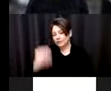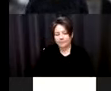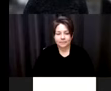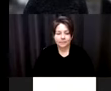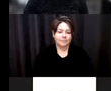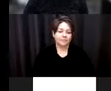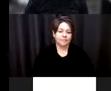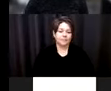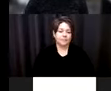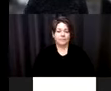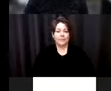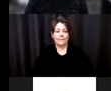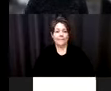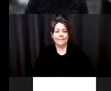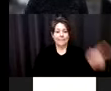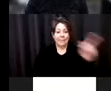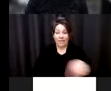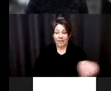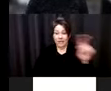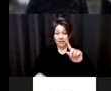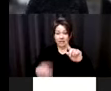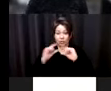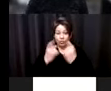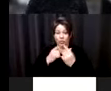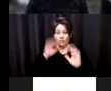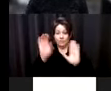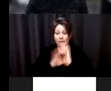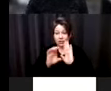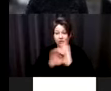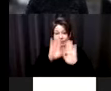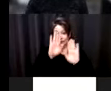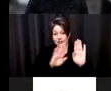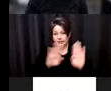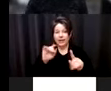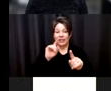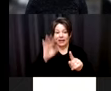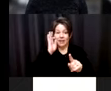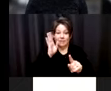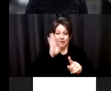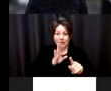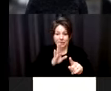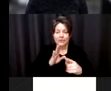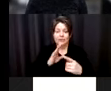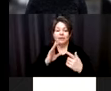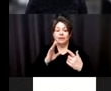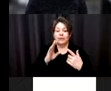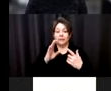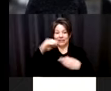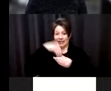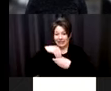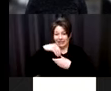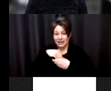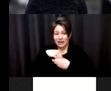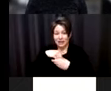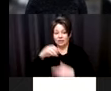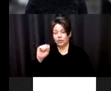In this particular group of images, this bee was down inside a squash